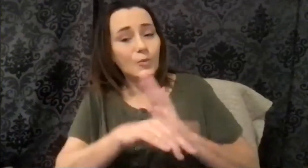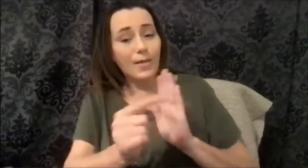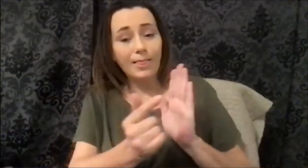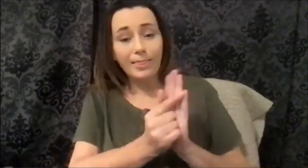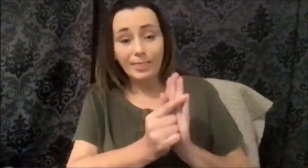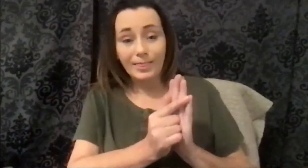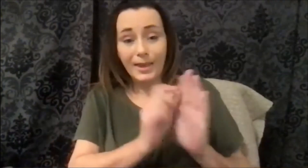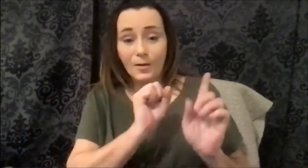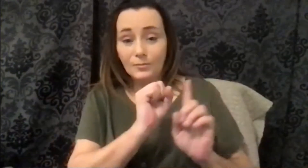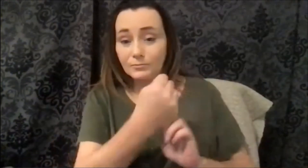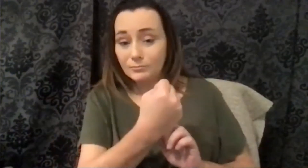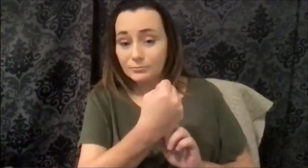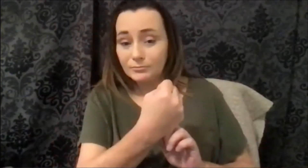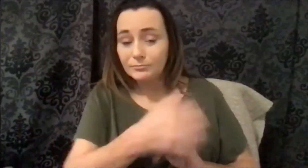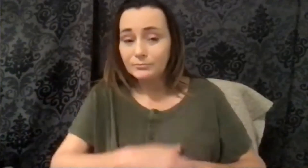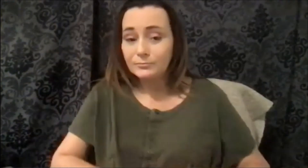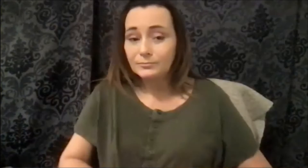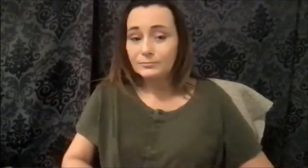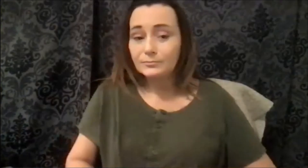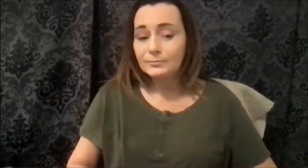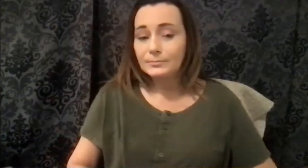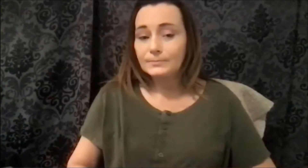standpoint?